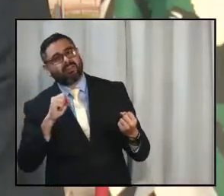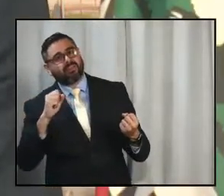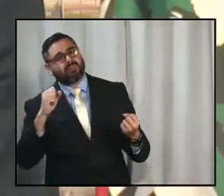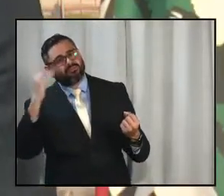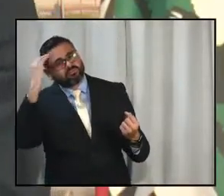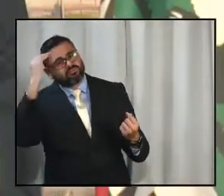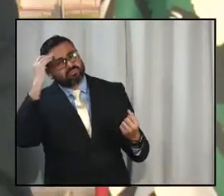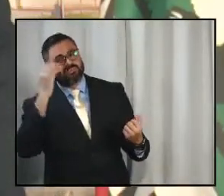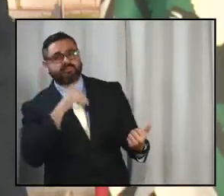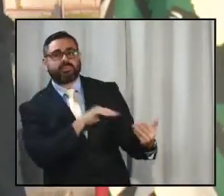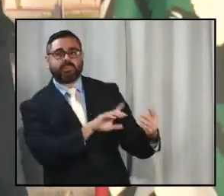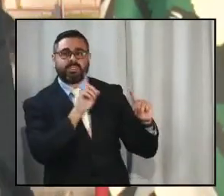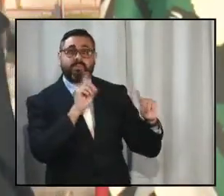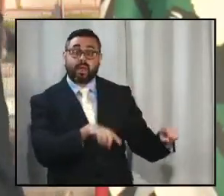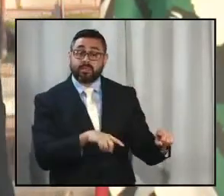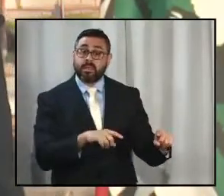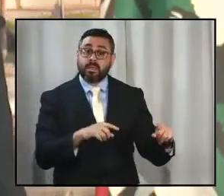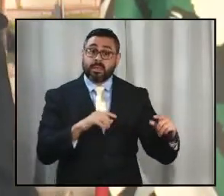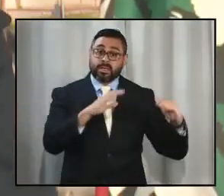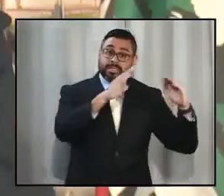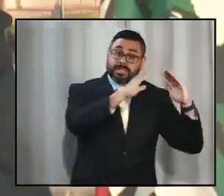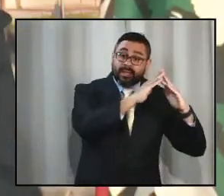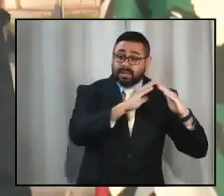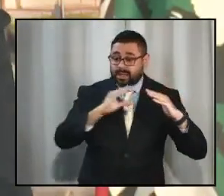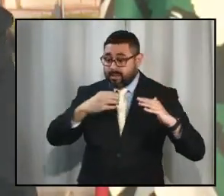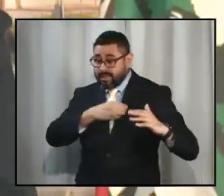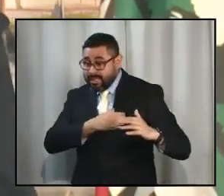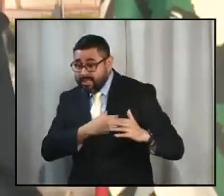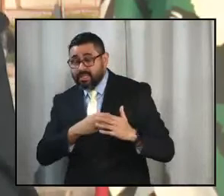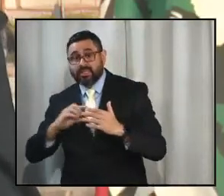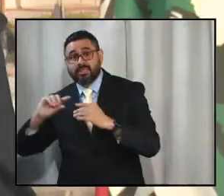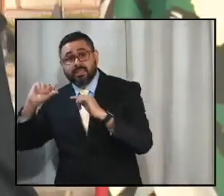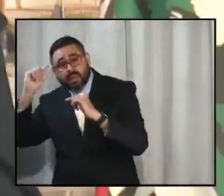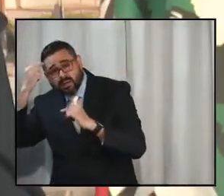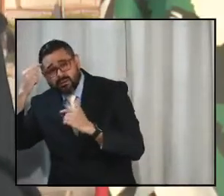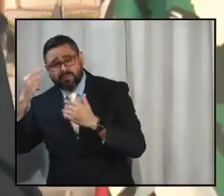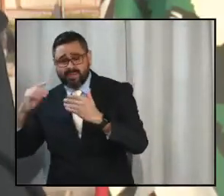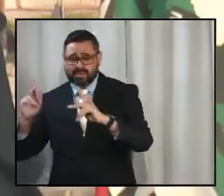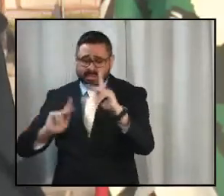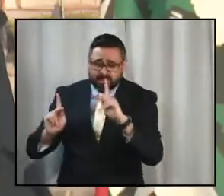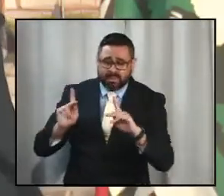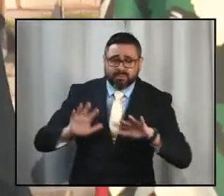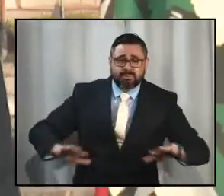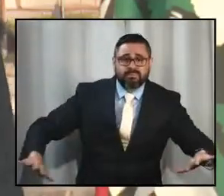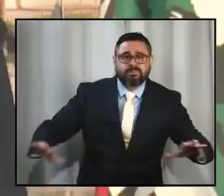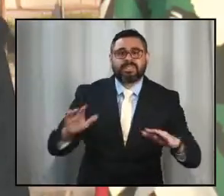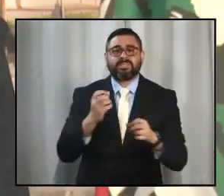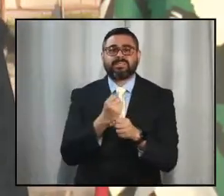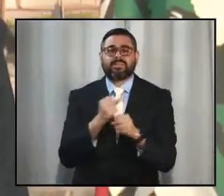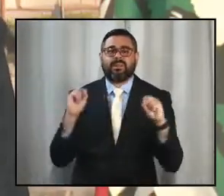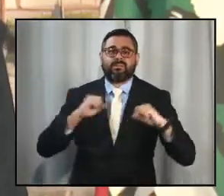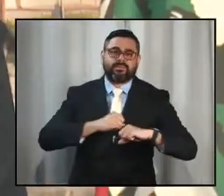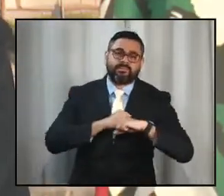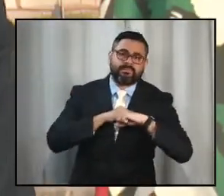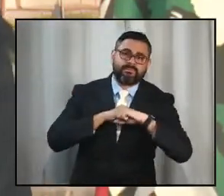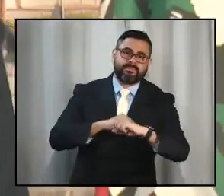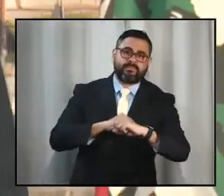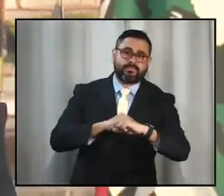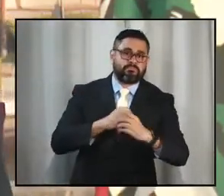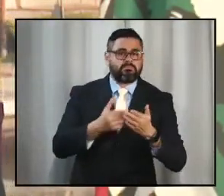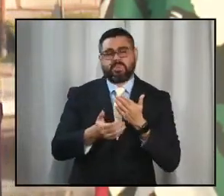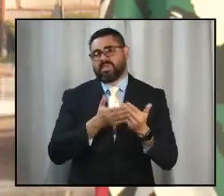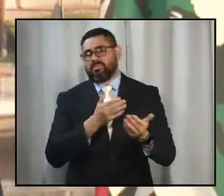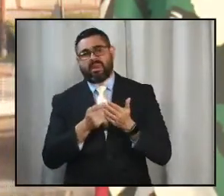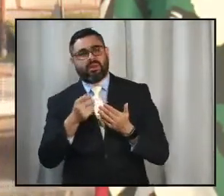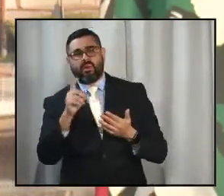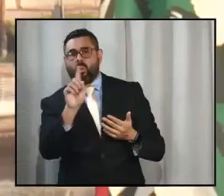is about us being on the same page, the same team, with the same goal of having a safe community for everyone, no matter what zip code you